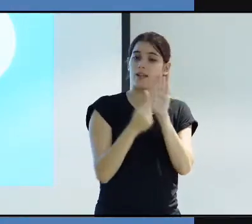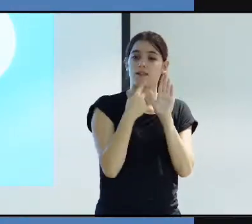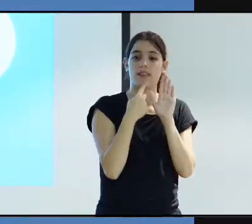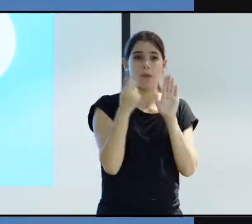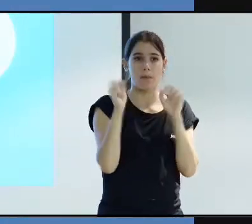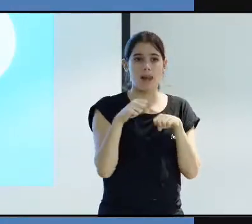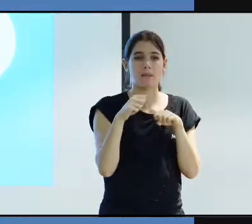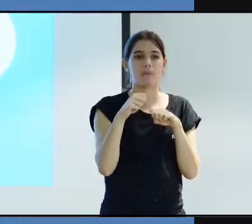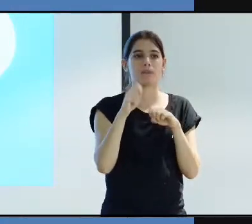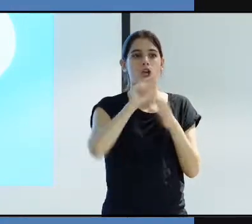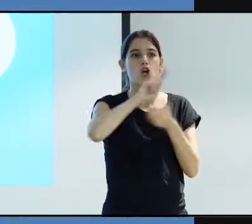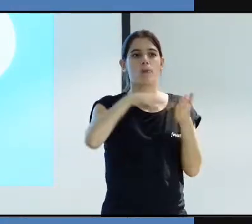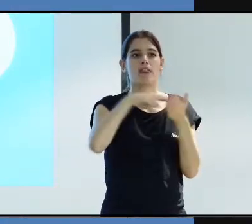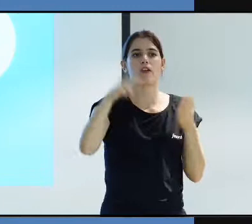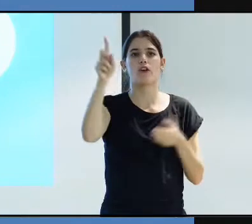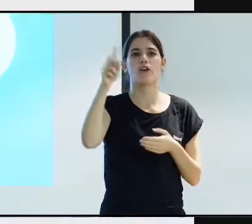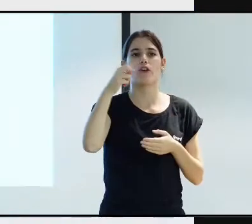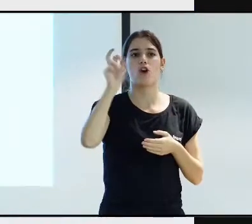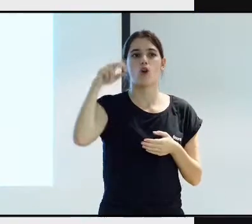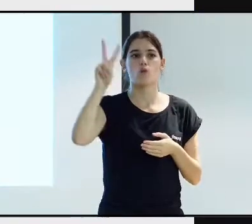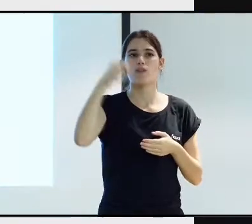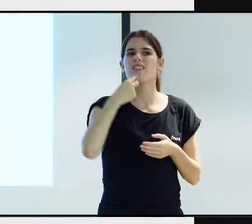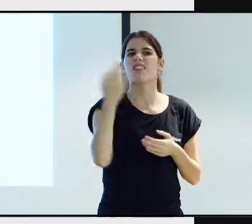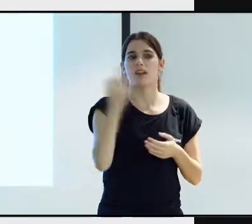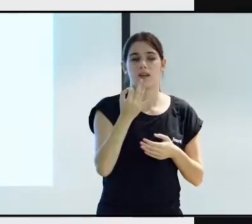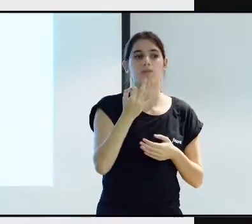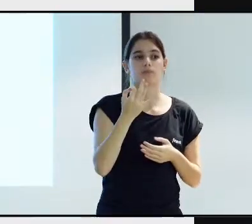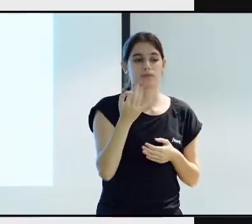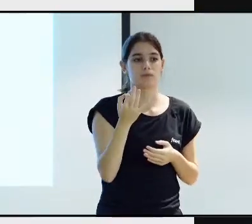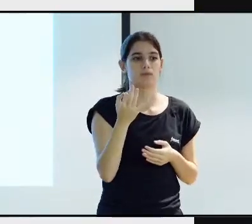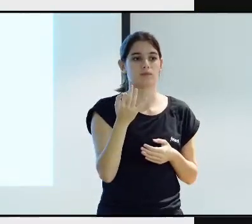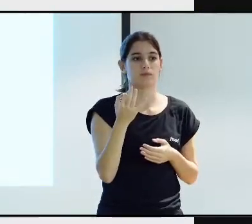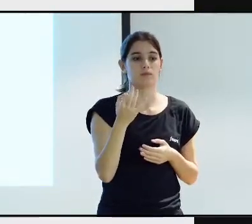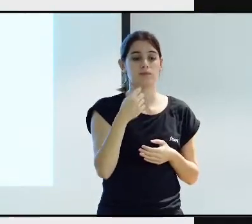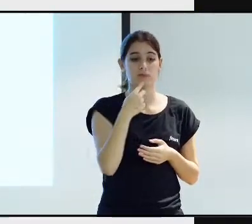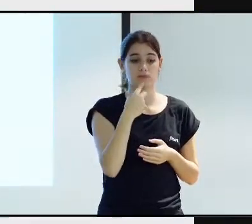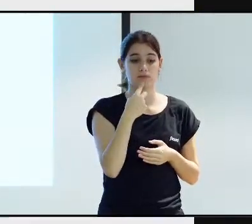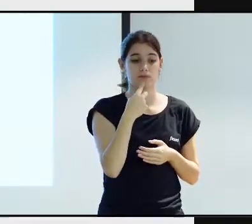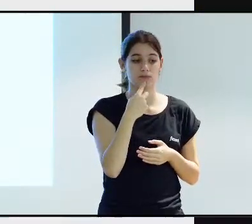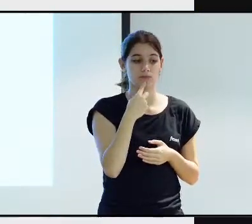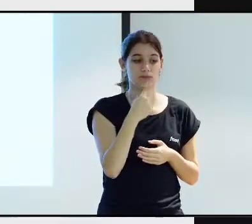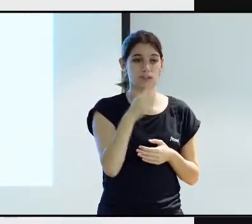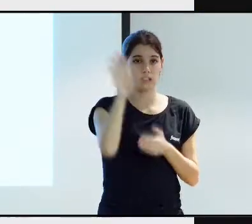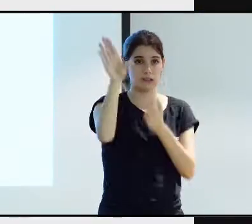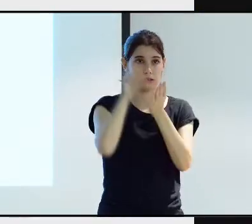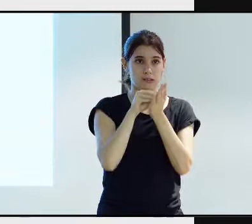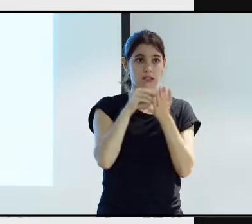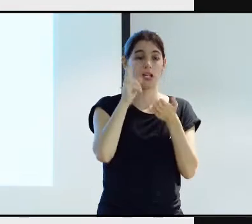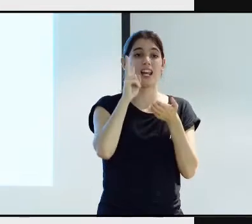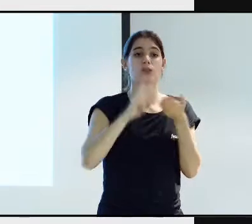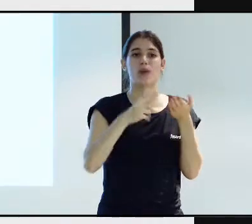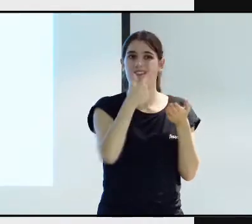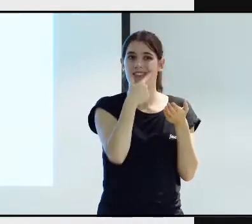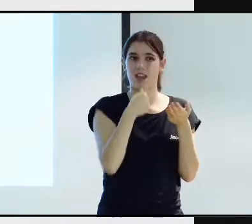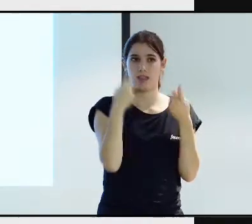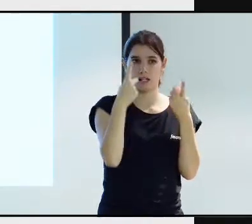our index, and let's go back to the Convention of Rights of Persons with Disability. Now,